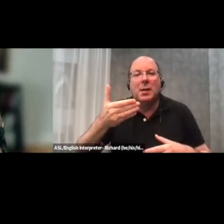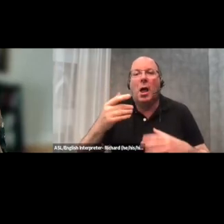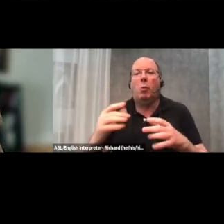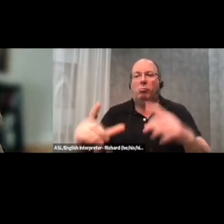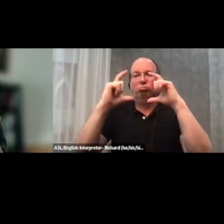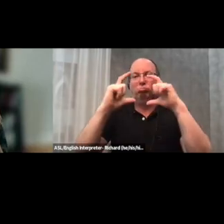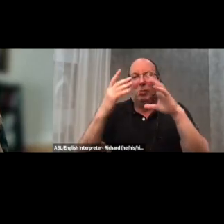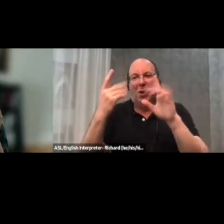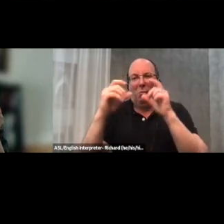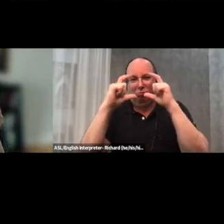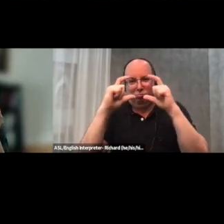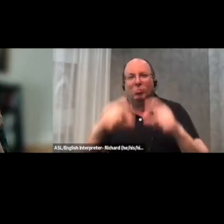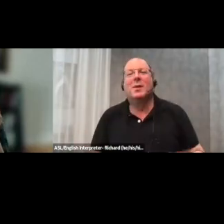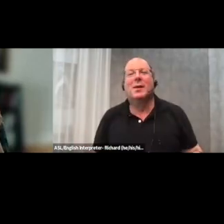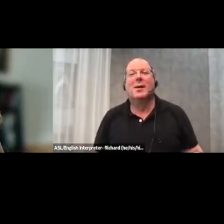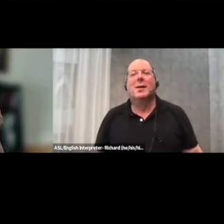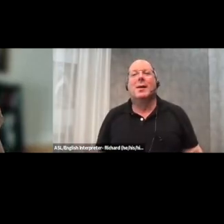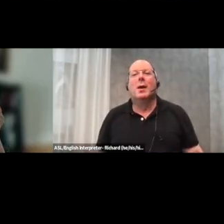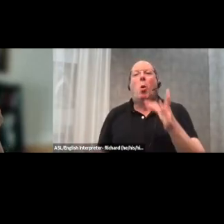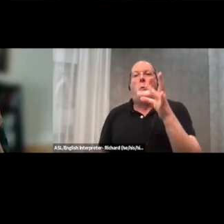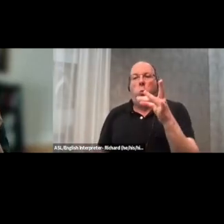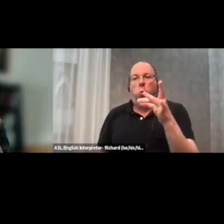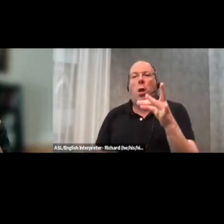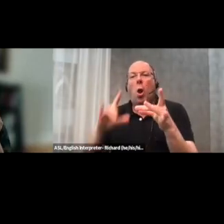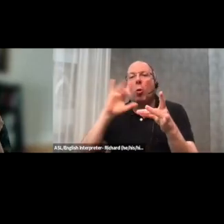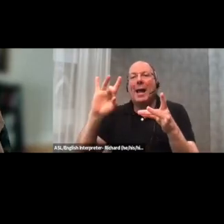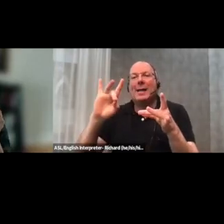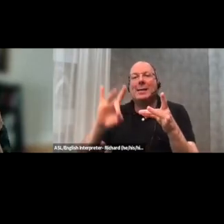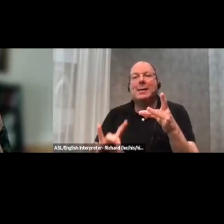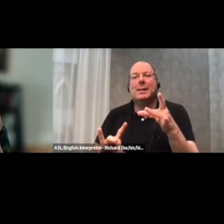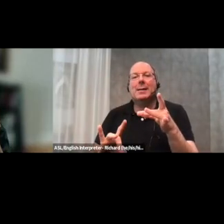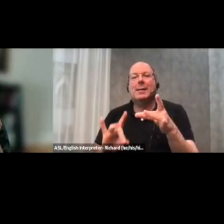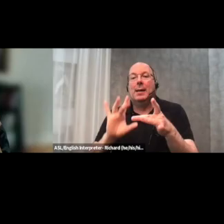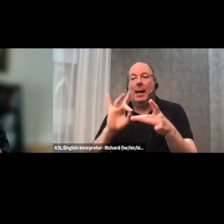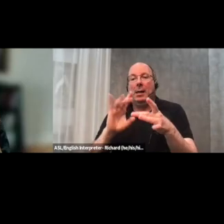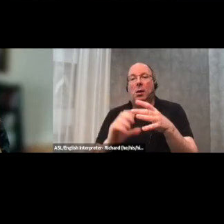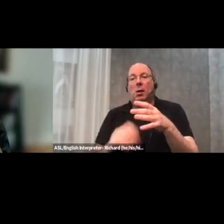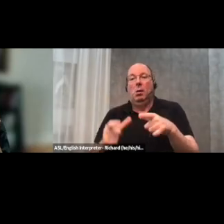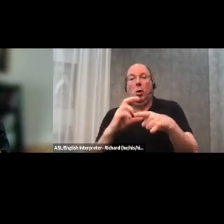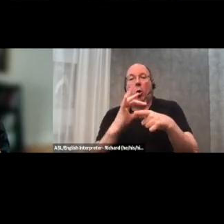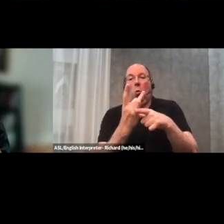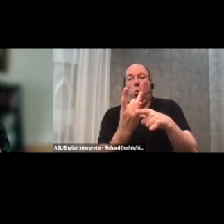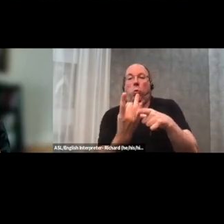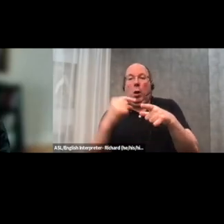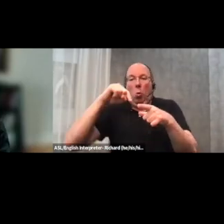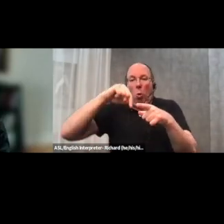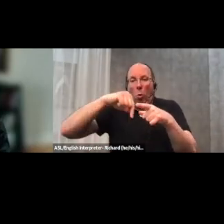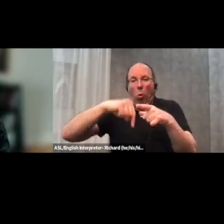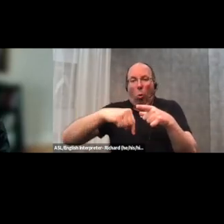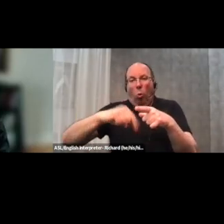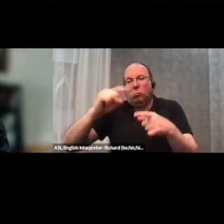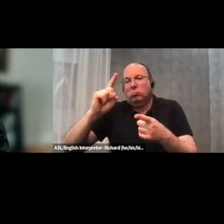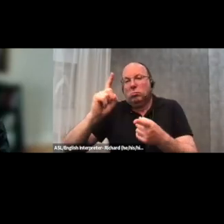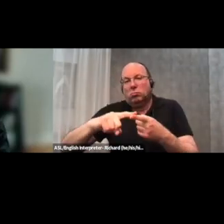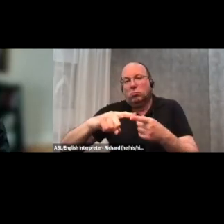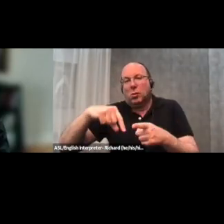face. So we squeeze it into a figure 8. We insert it into the vagina as far as it can go. And